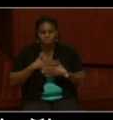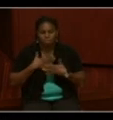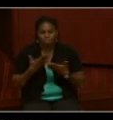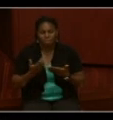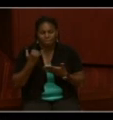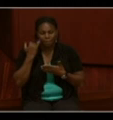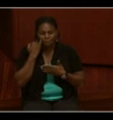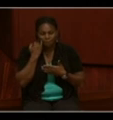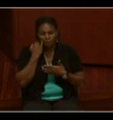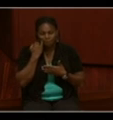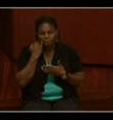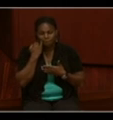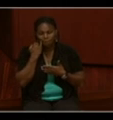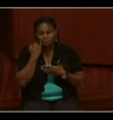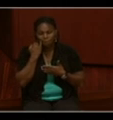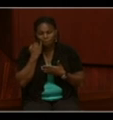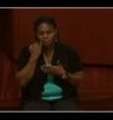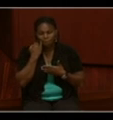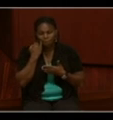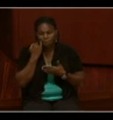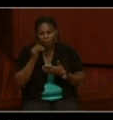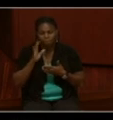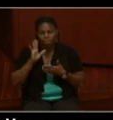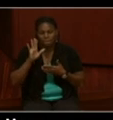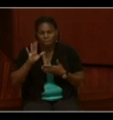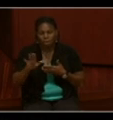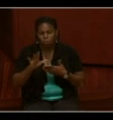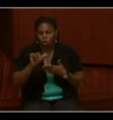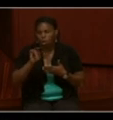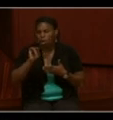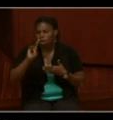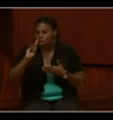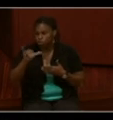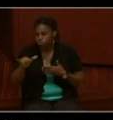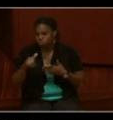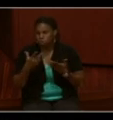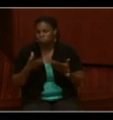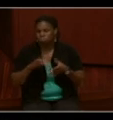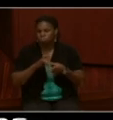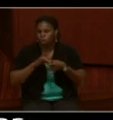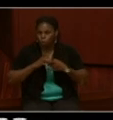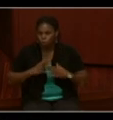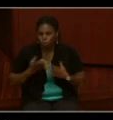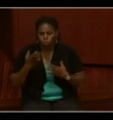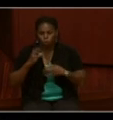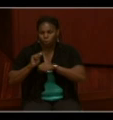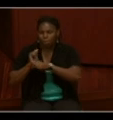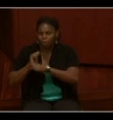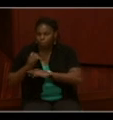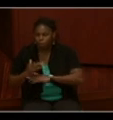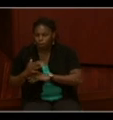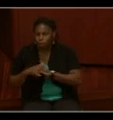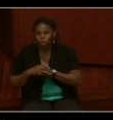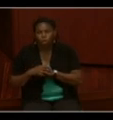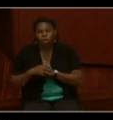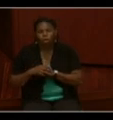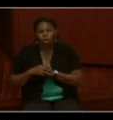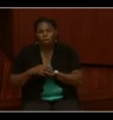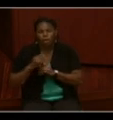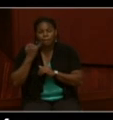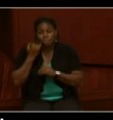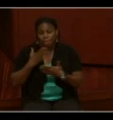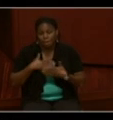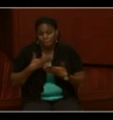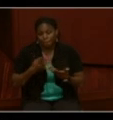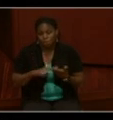they said that they were, say, a laundry owner or a laborer, more so than if they admitted